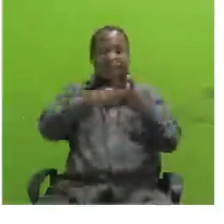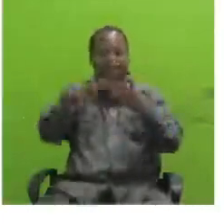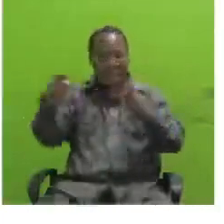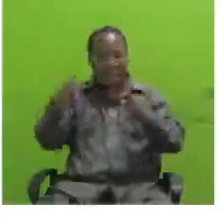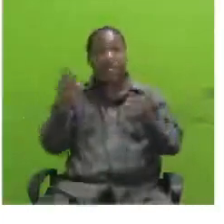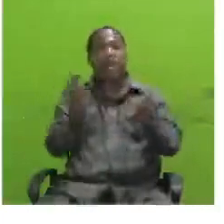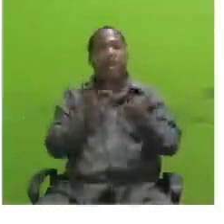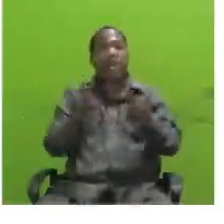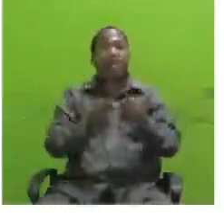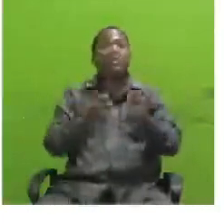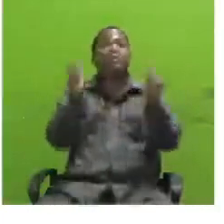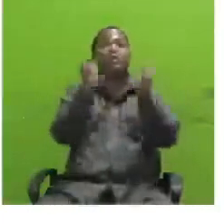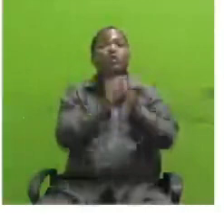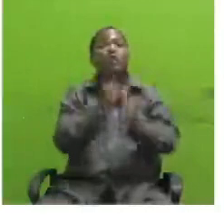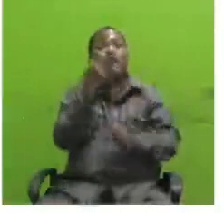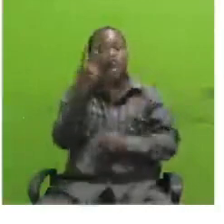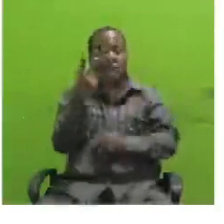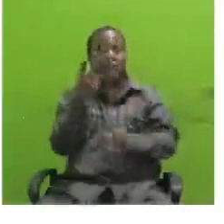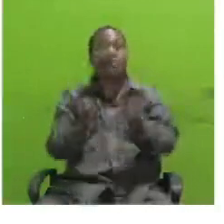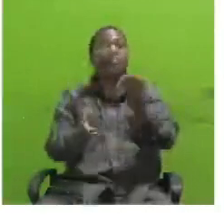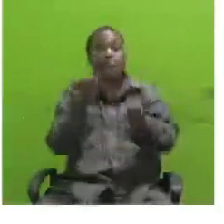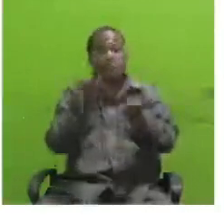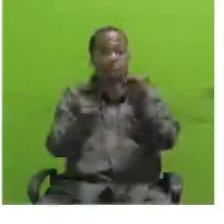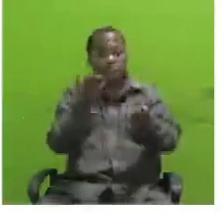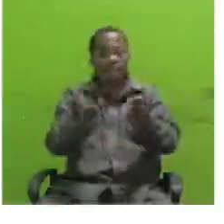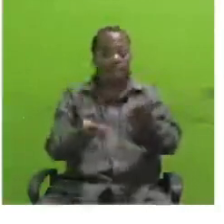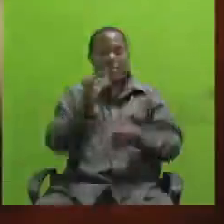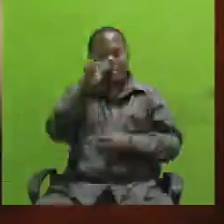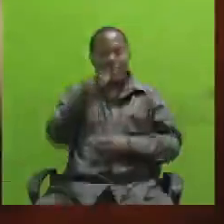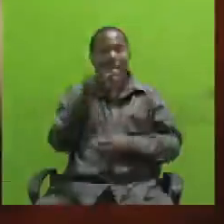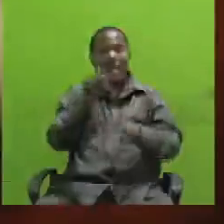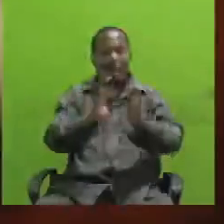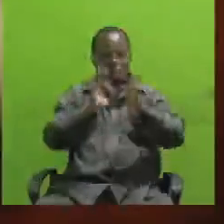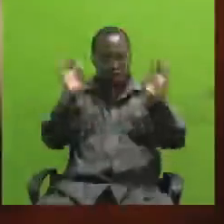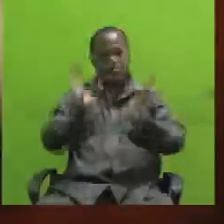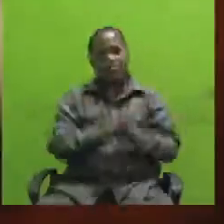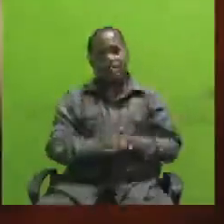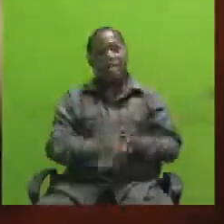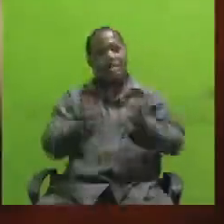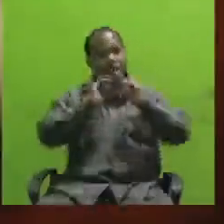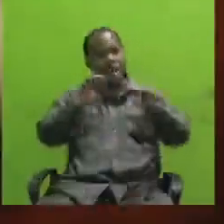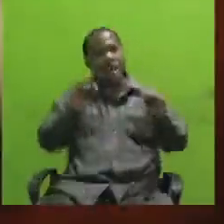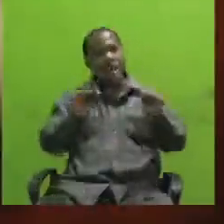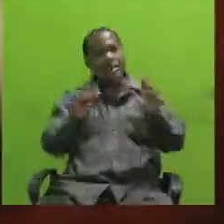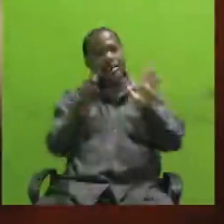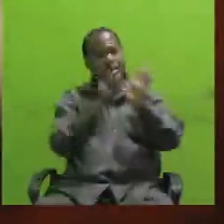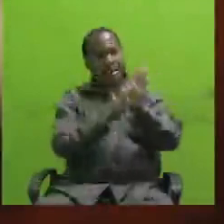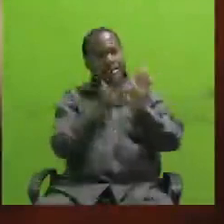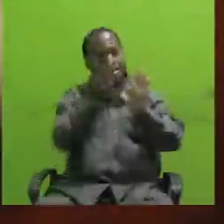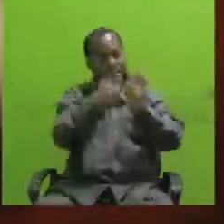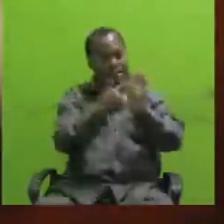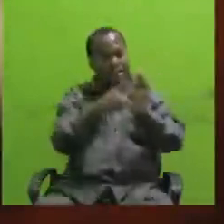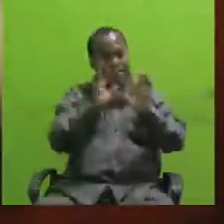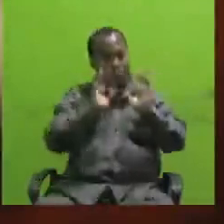has 12 scales. Here they are. Good. Now let us learn this. Okay? This is